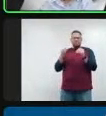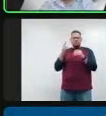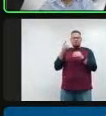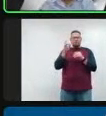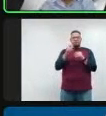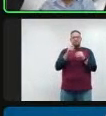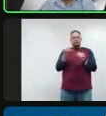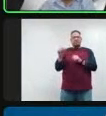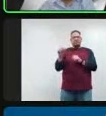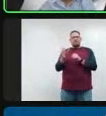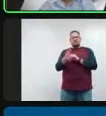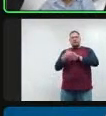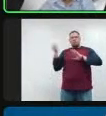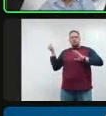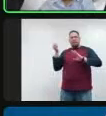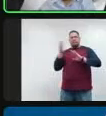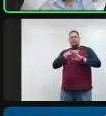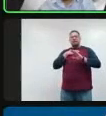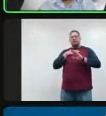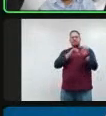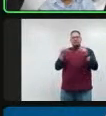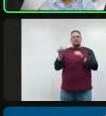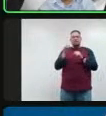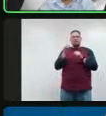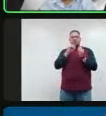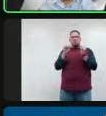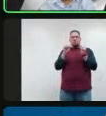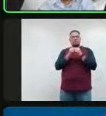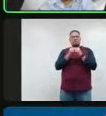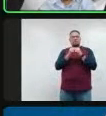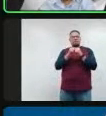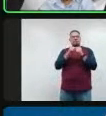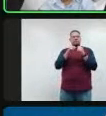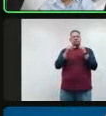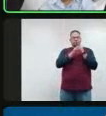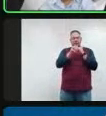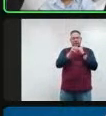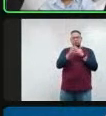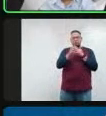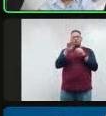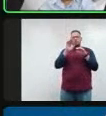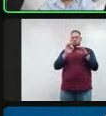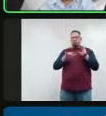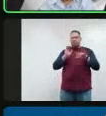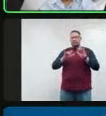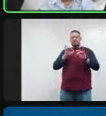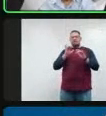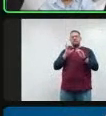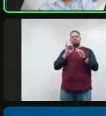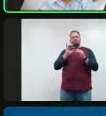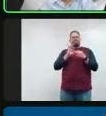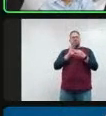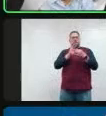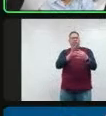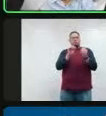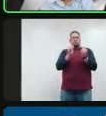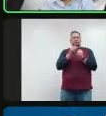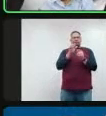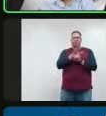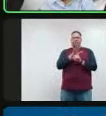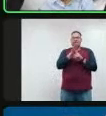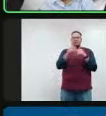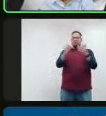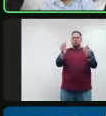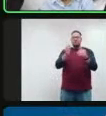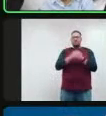able to take away my ability to speak to the press or write on an issue that pertains to the public, etc. I should